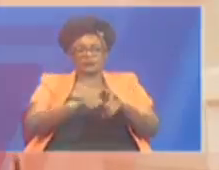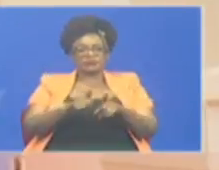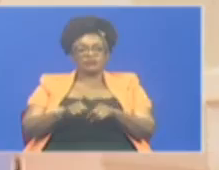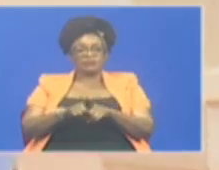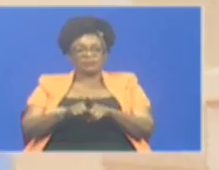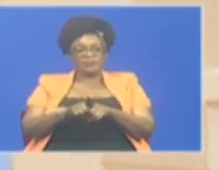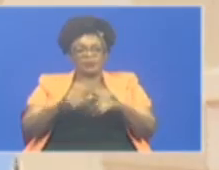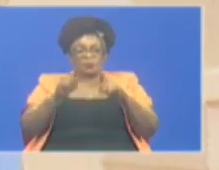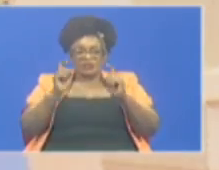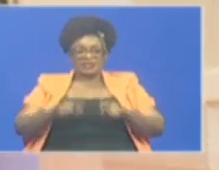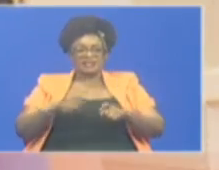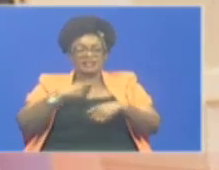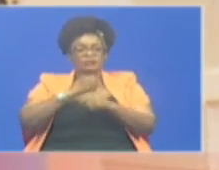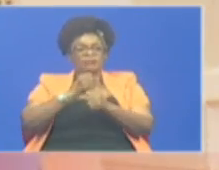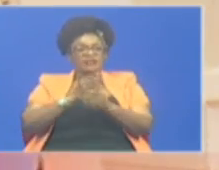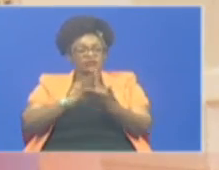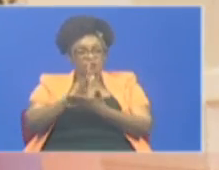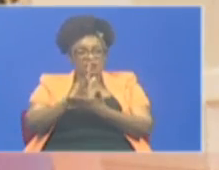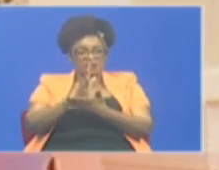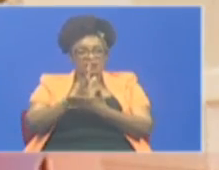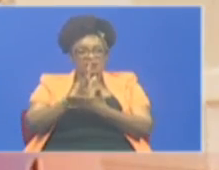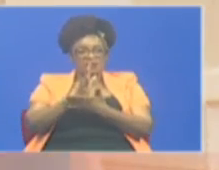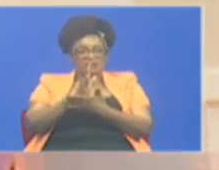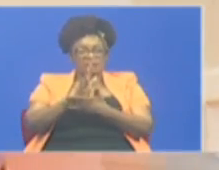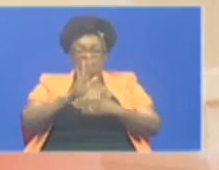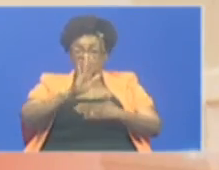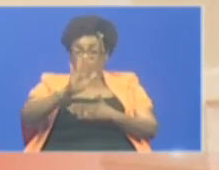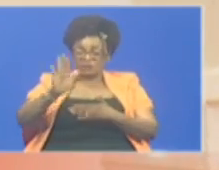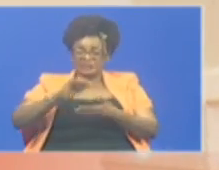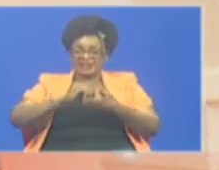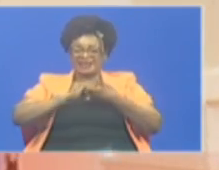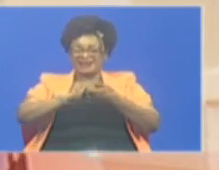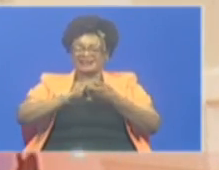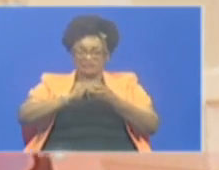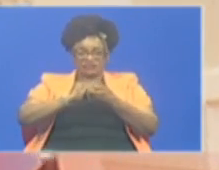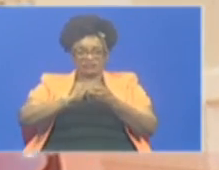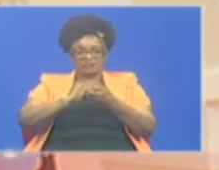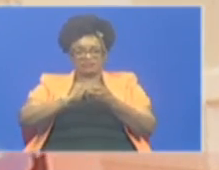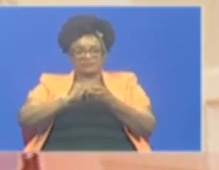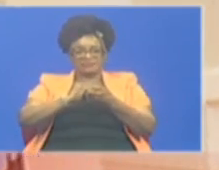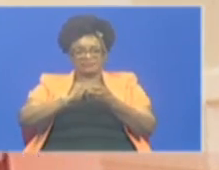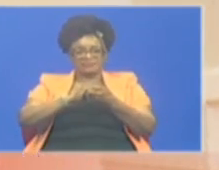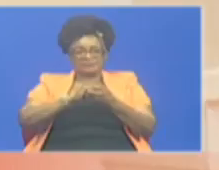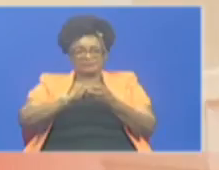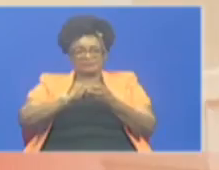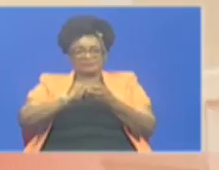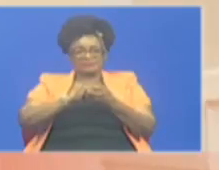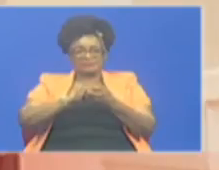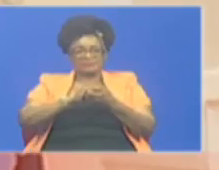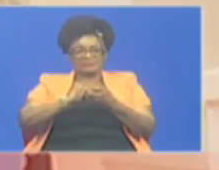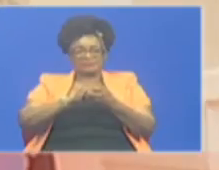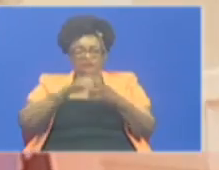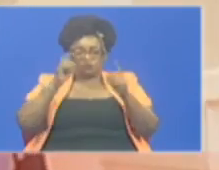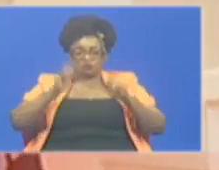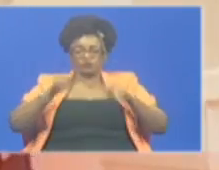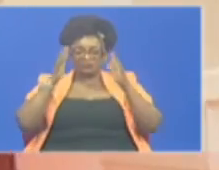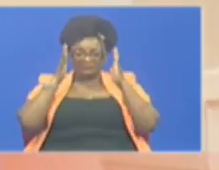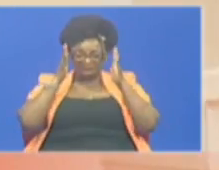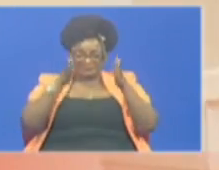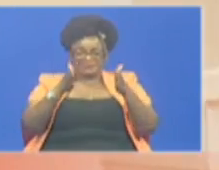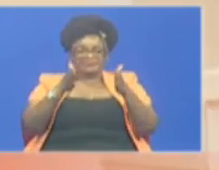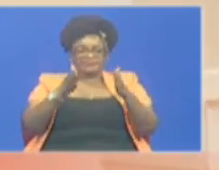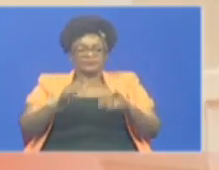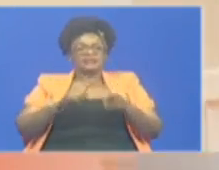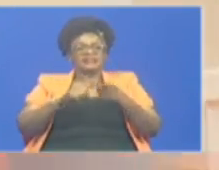need to ensure that those engaged in this manufacture pay heed to the